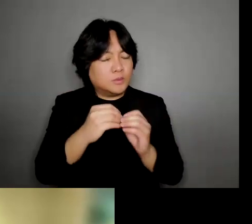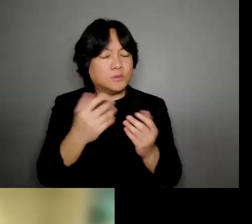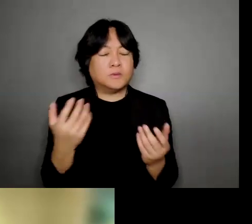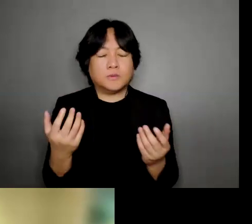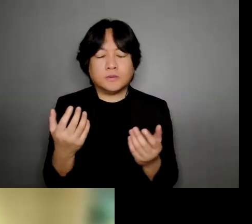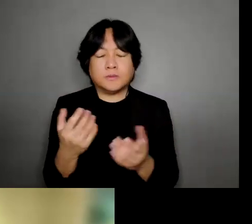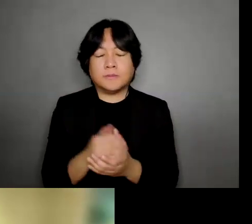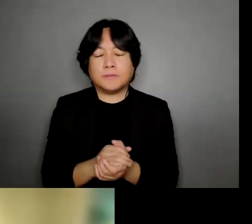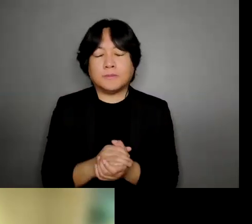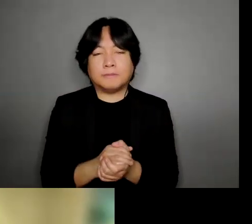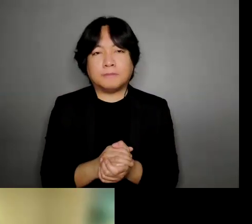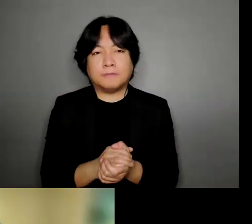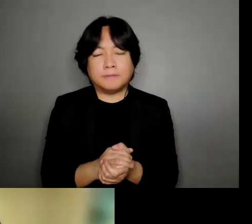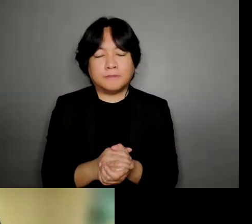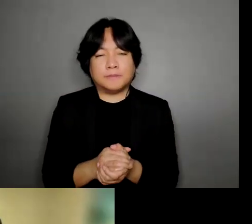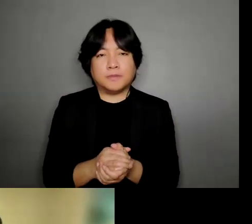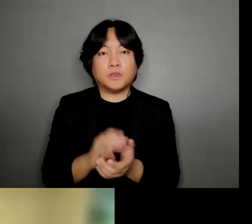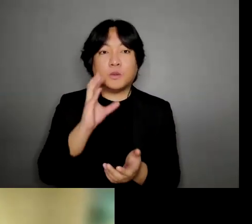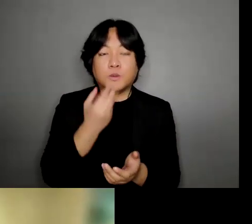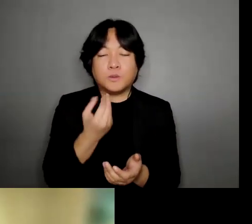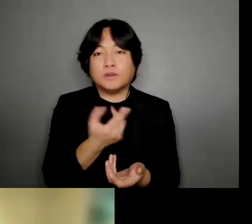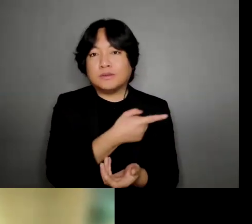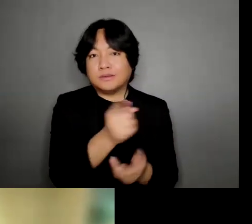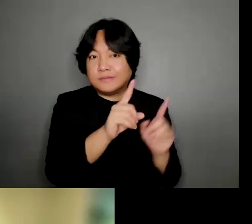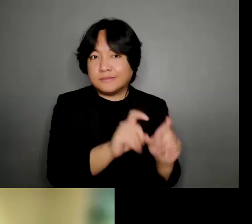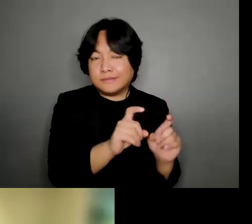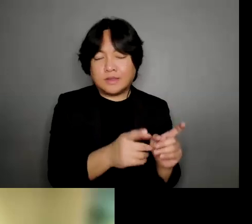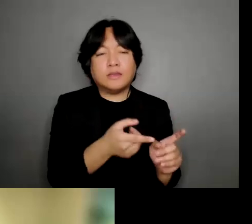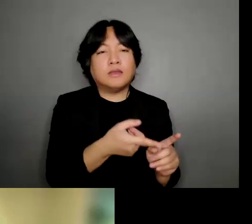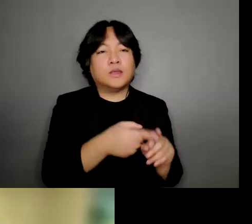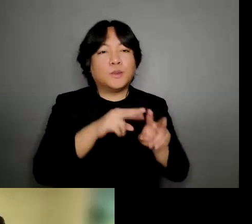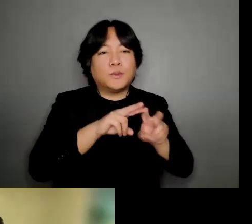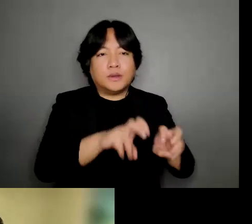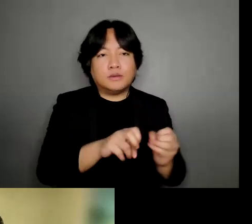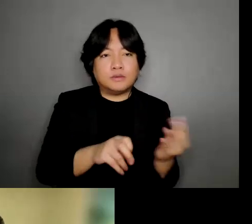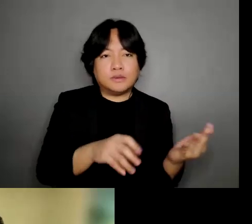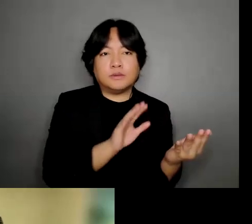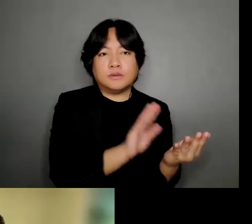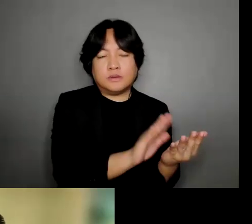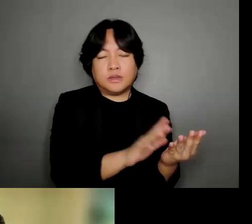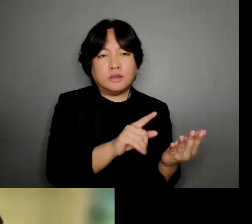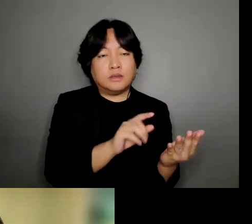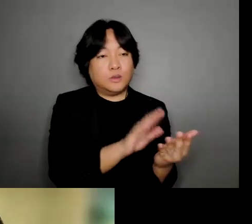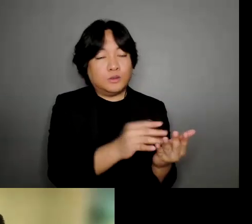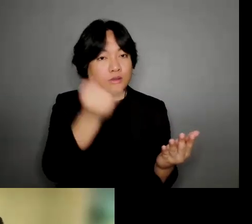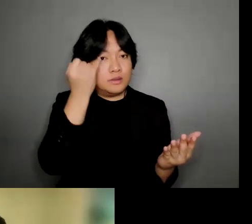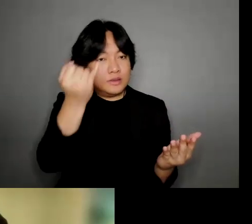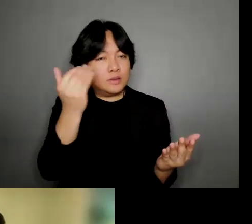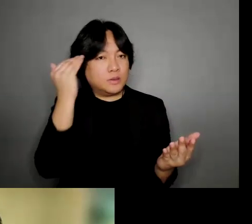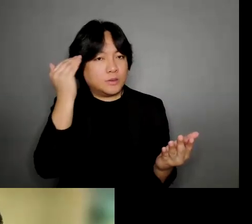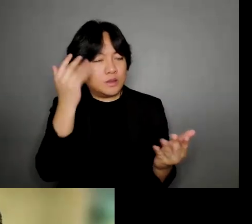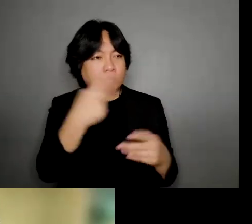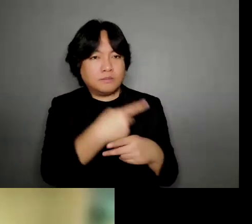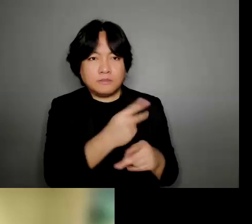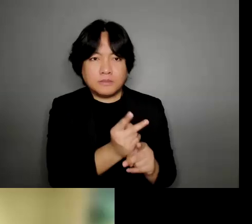ng mga statisticians and quantitative researchers pagdating sa idea ng knowledge production, and